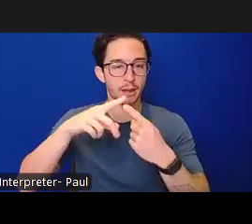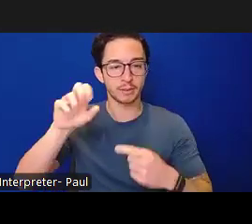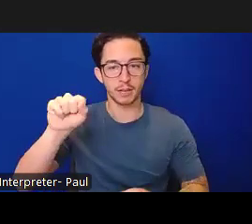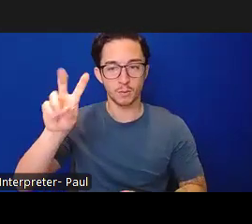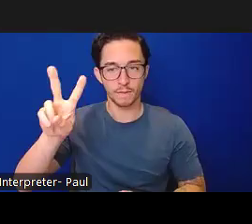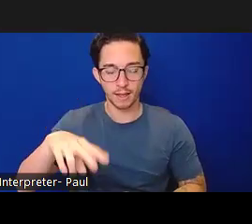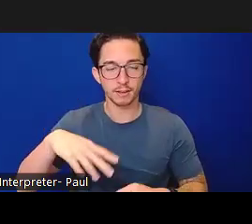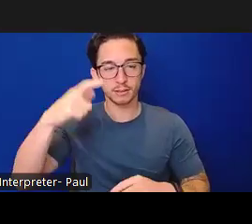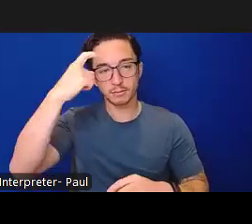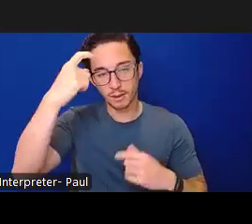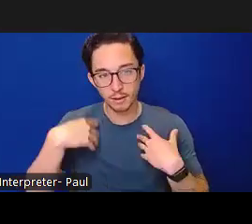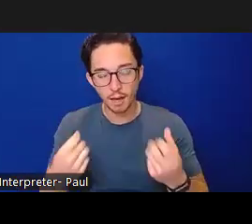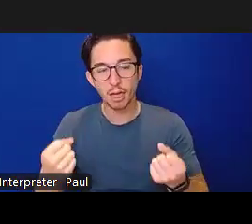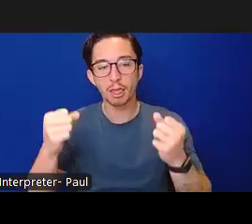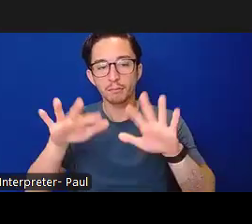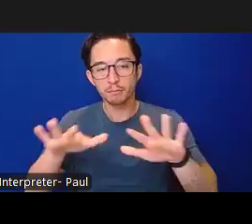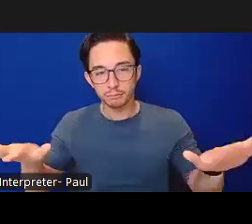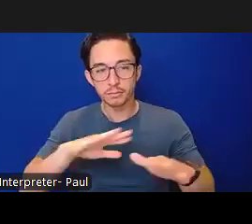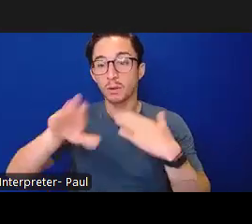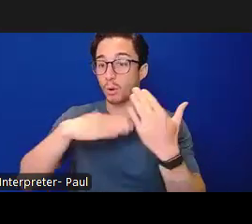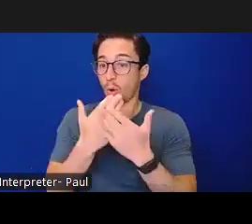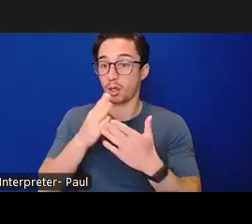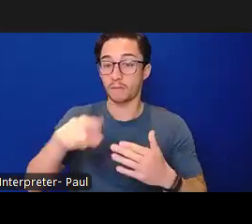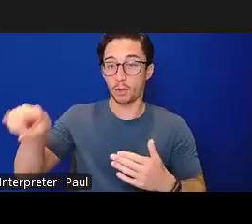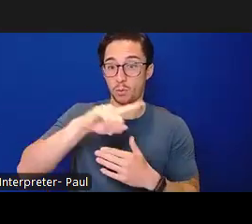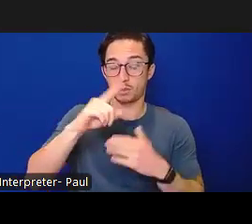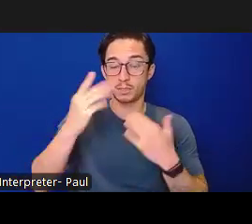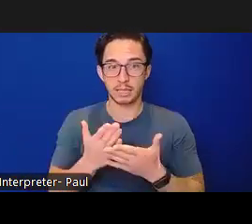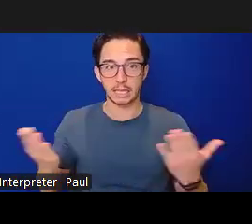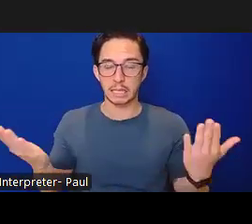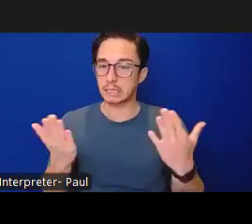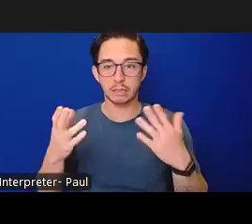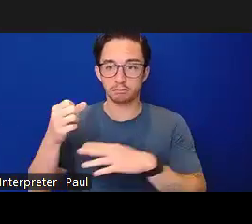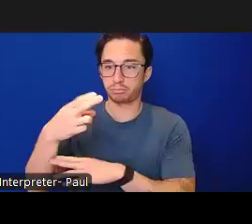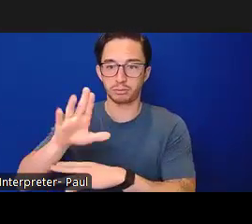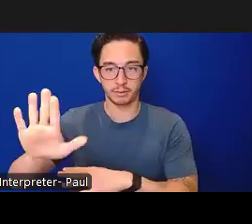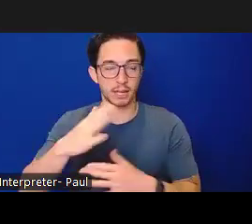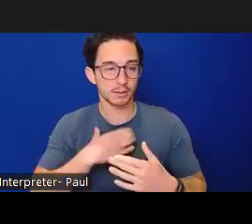mental health, all of those things outweigh their desire to seek help.